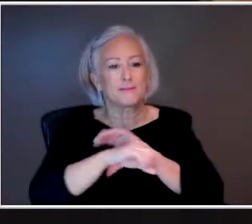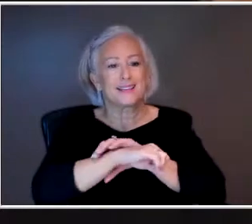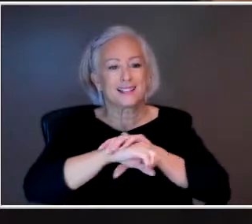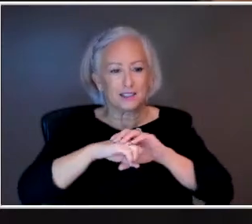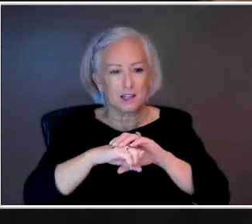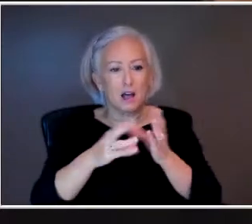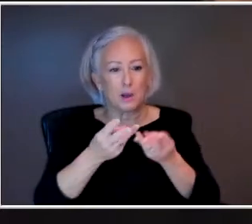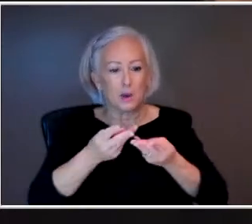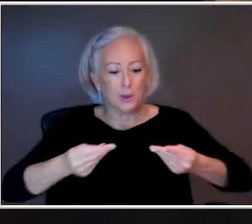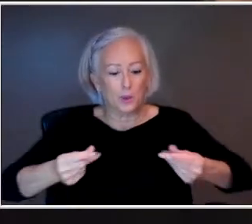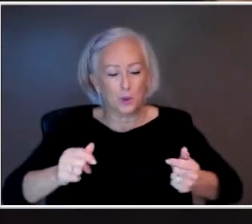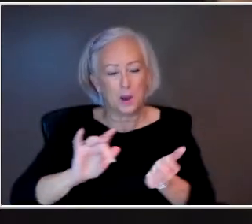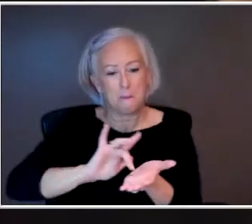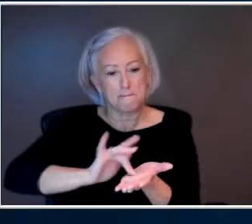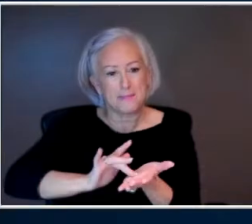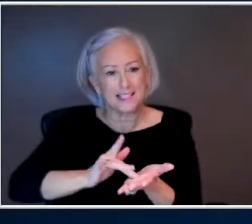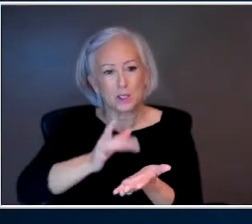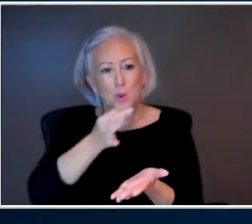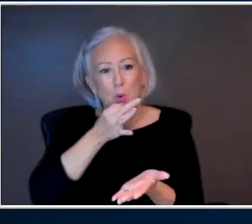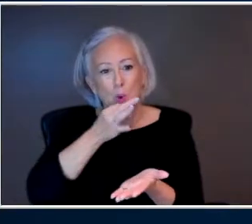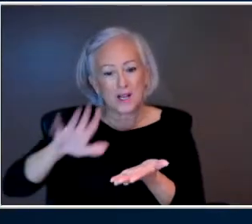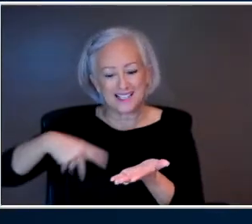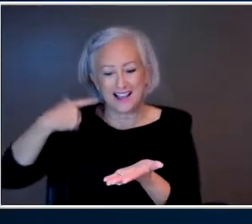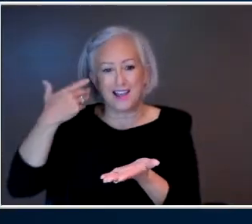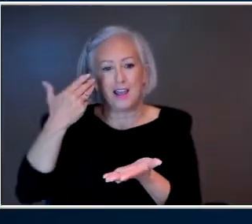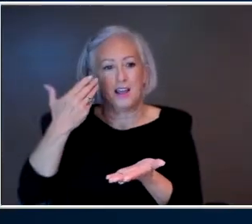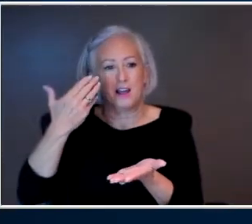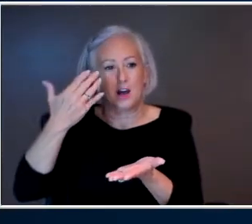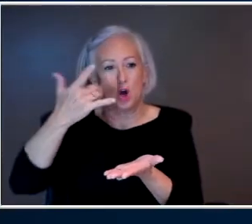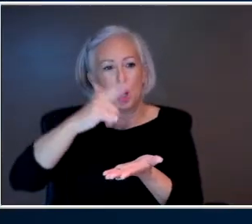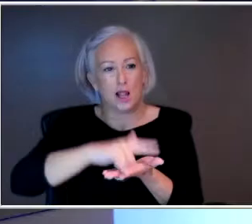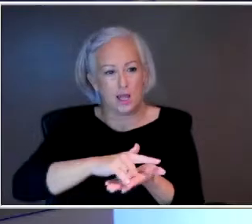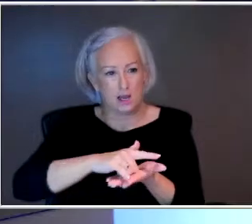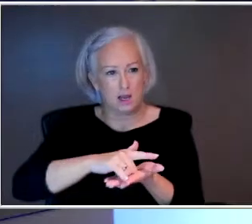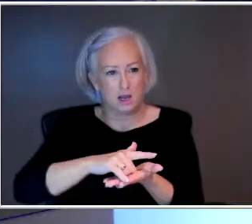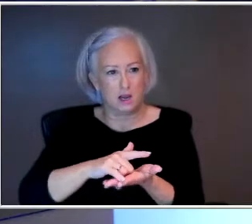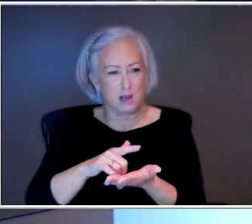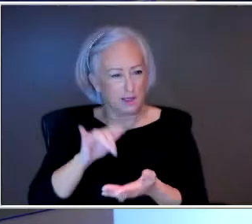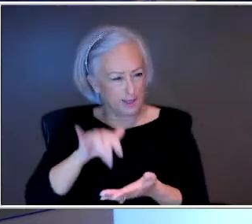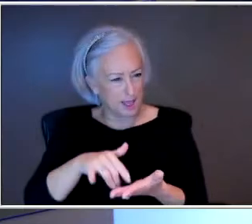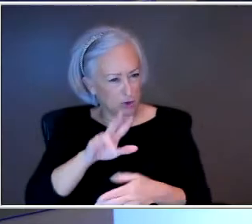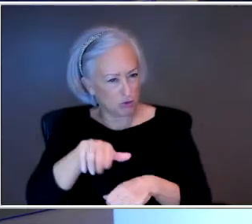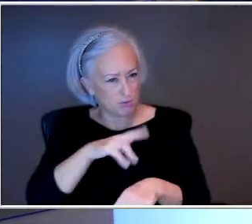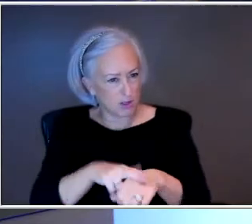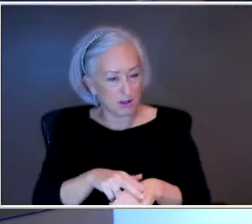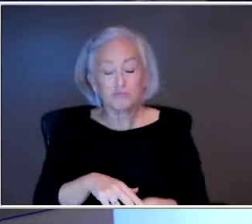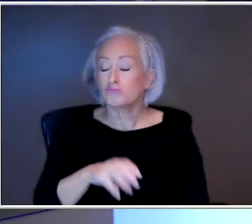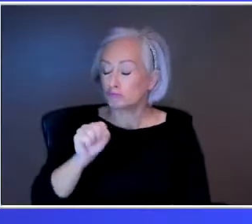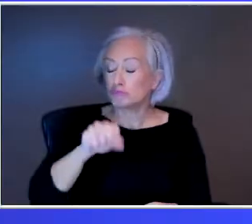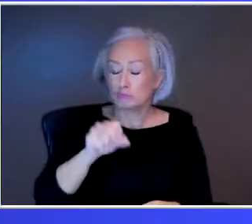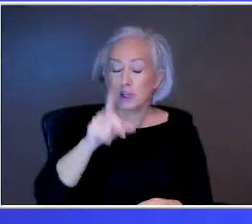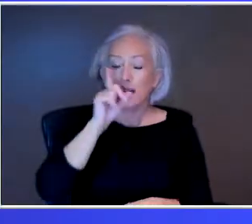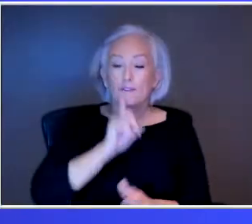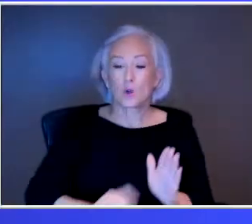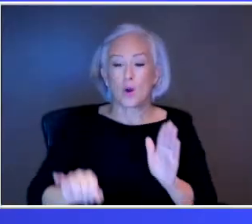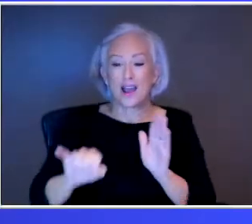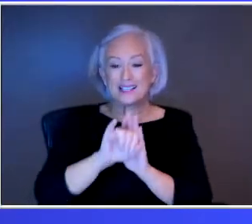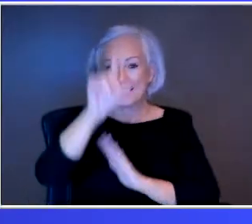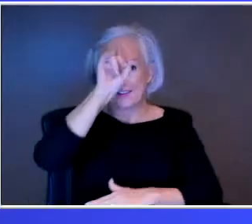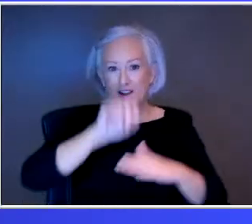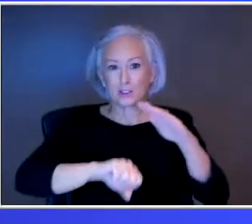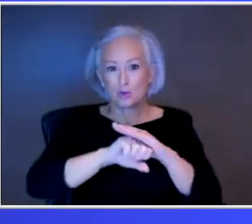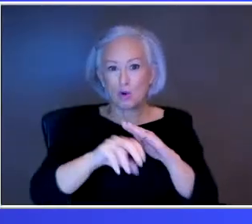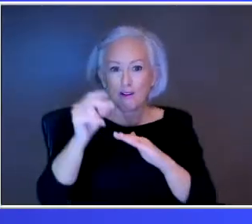landed. And that's pretty standard with that, if Yes, possible. if you identify the stroke early enough, a patient can be a candidate for a